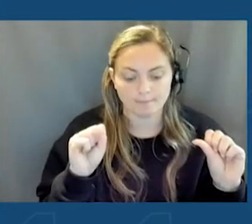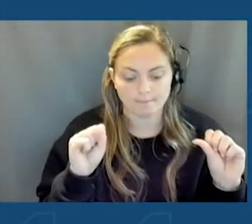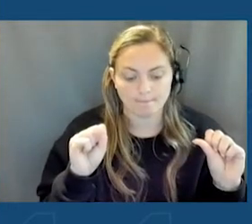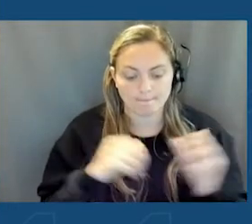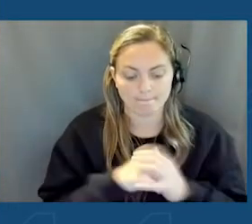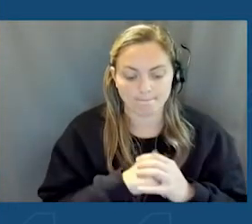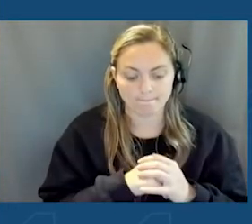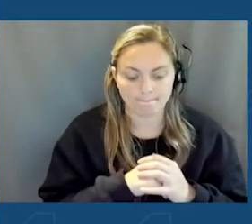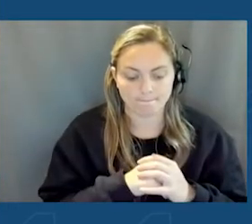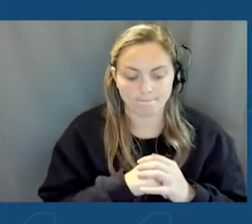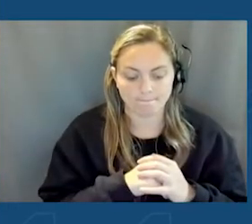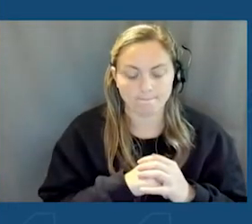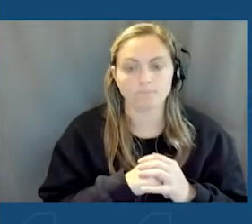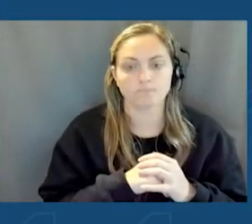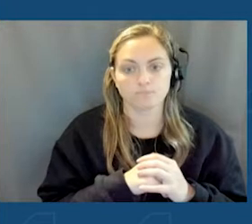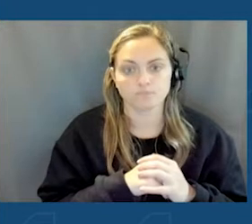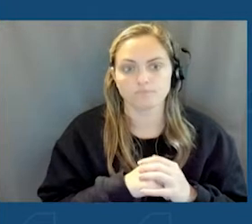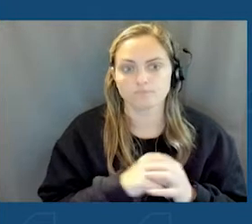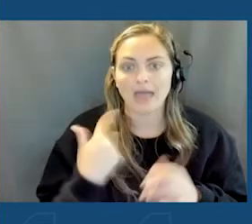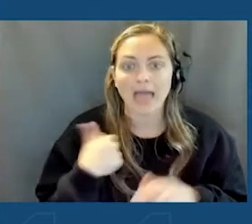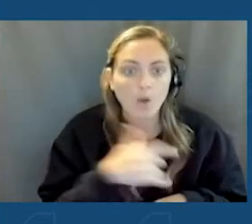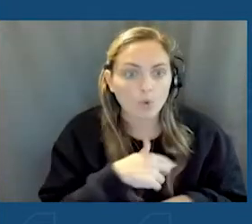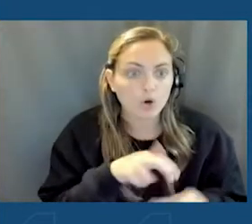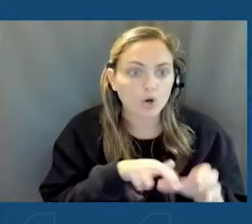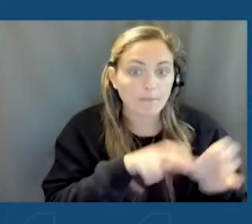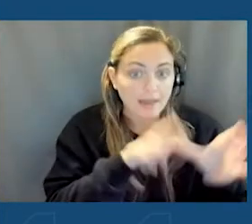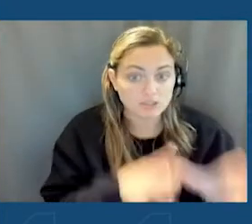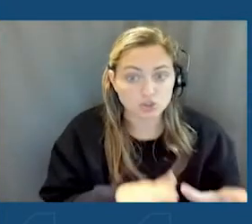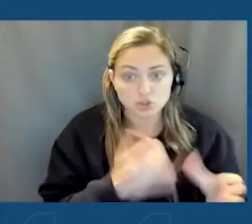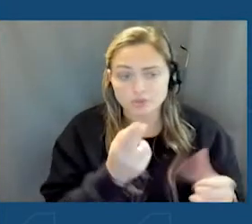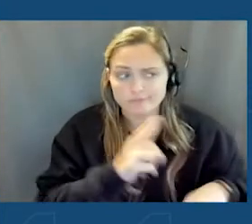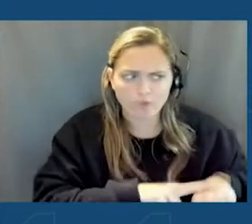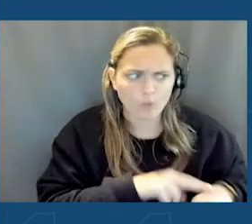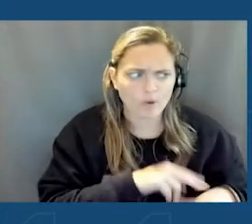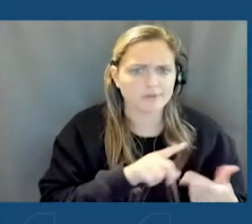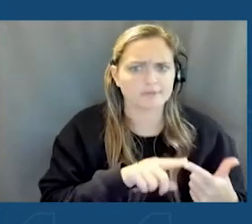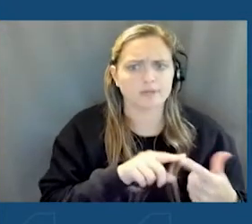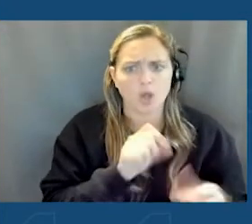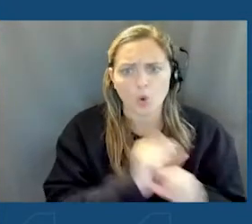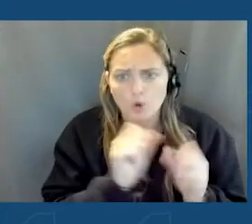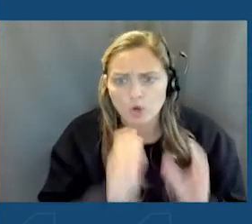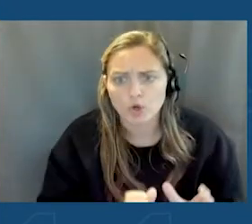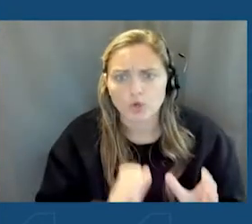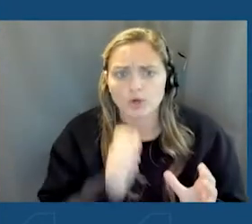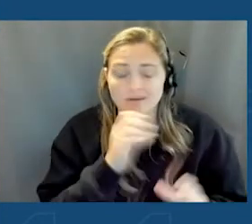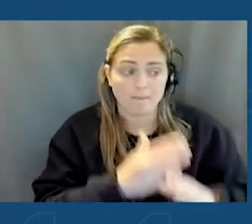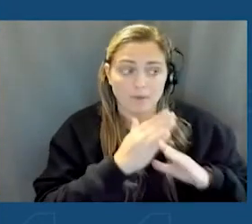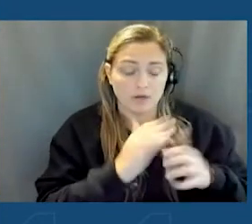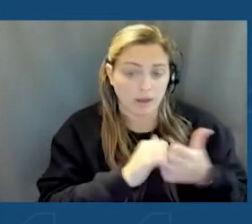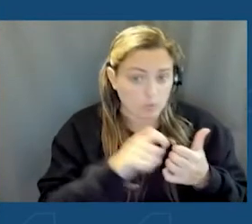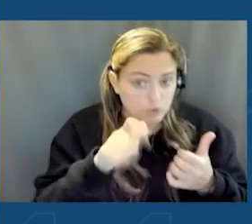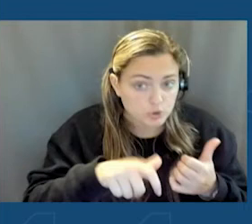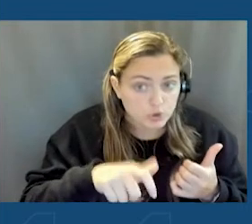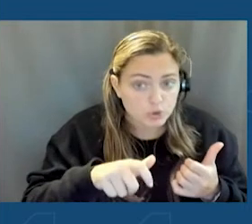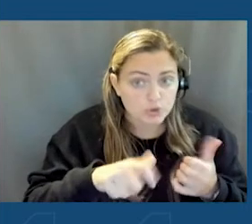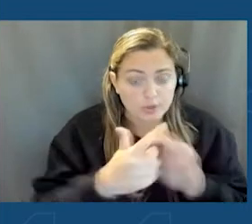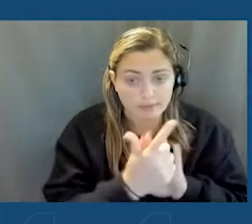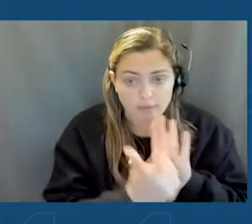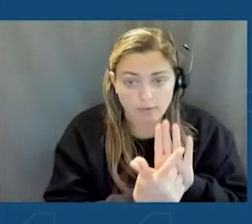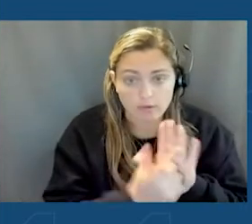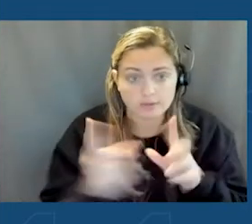Our passengers, of course. Our workers, not protected the way they should be in our laws